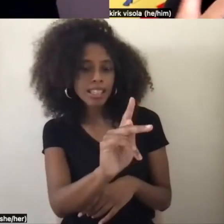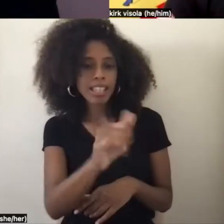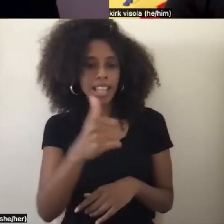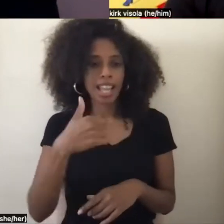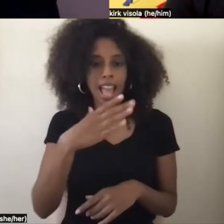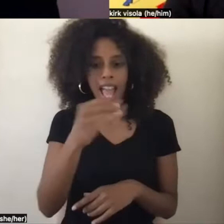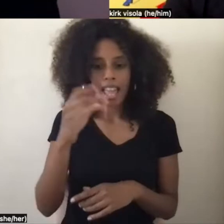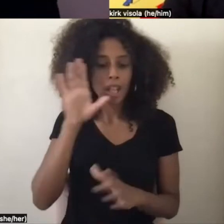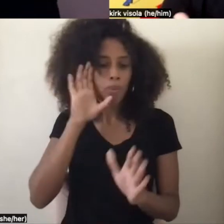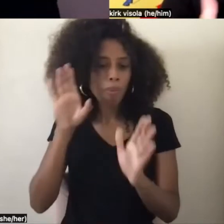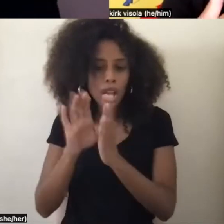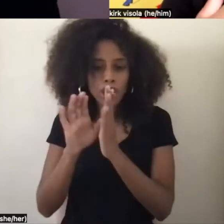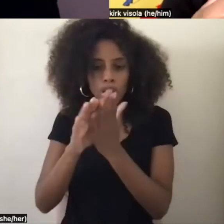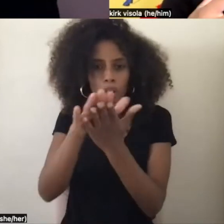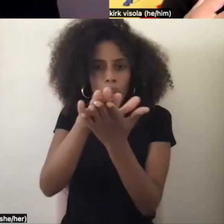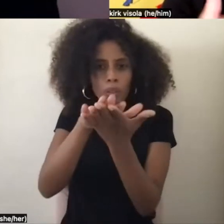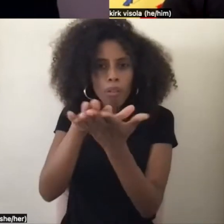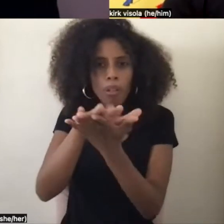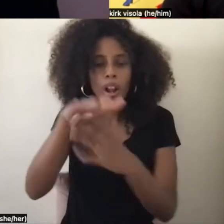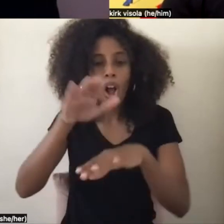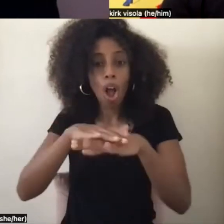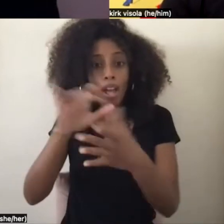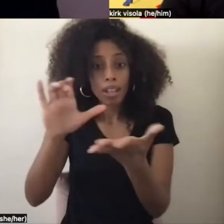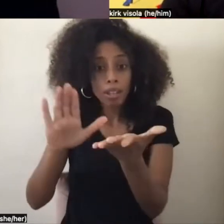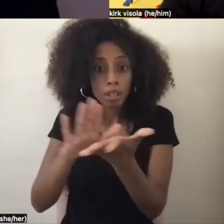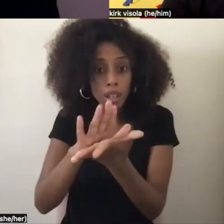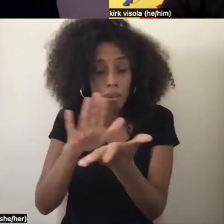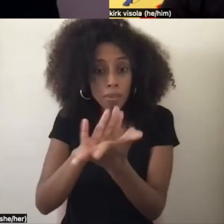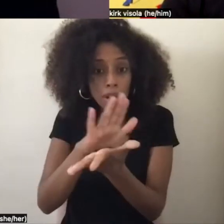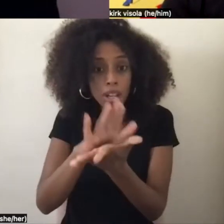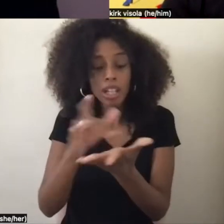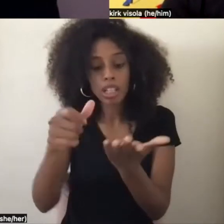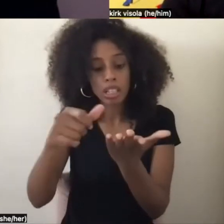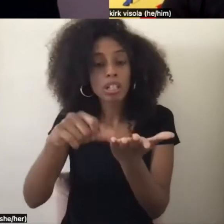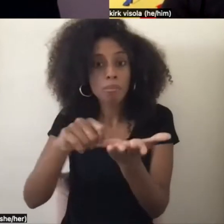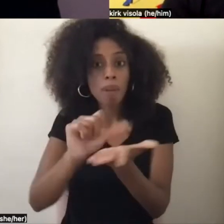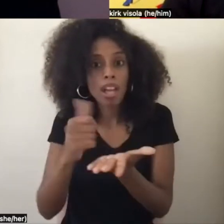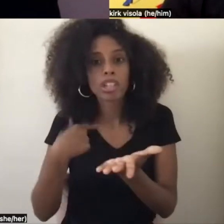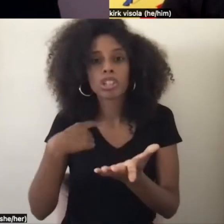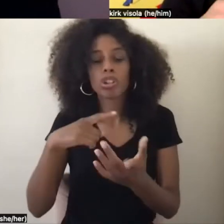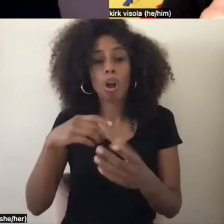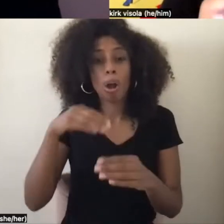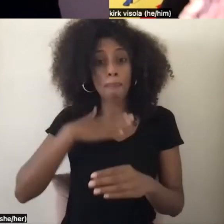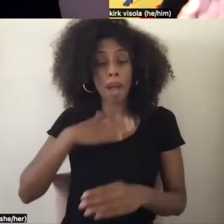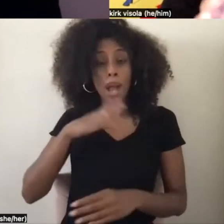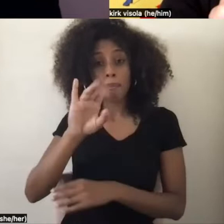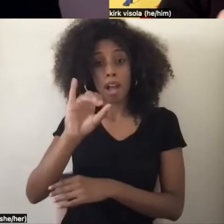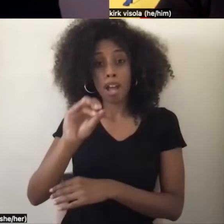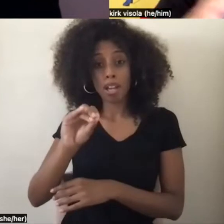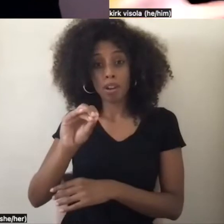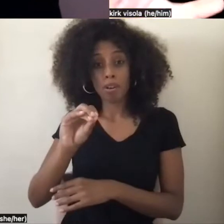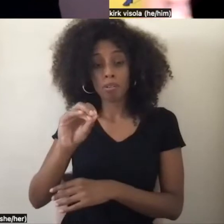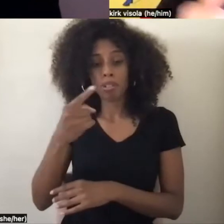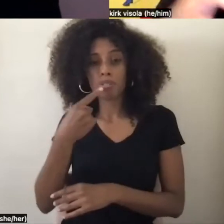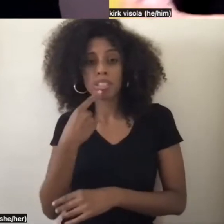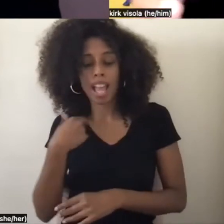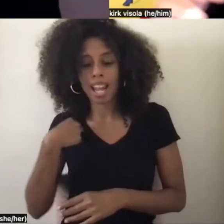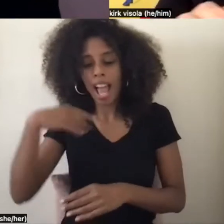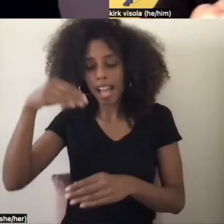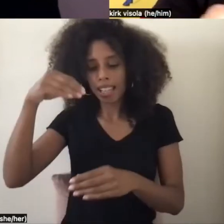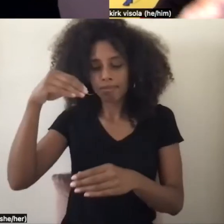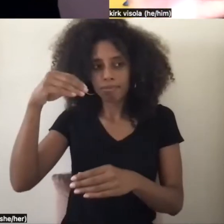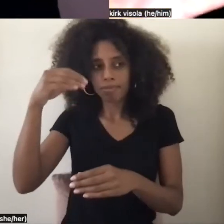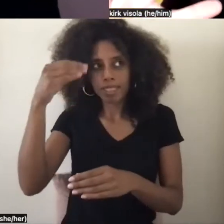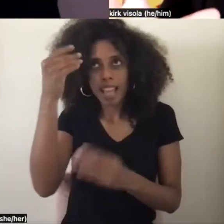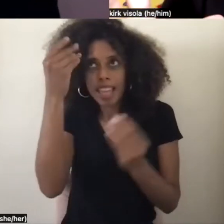so intriguing to me. So when I, in my bio, I say, I think inside the box is that there, I grew up reading comics